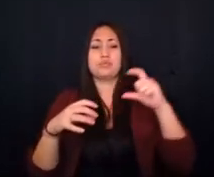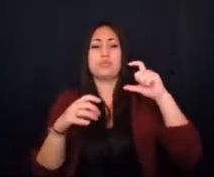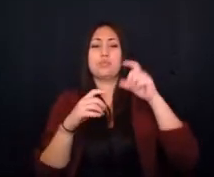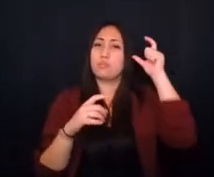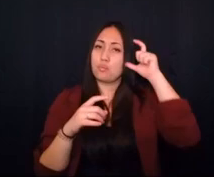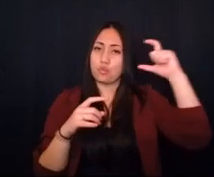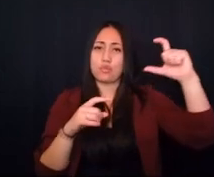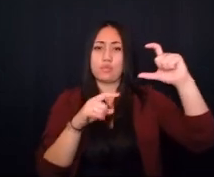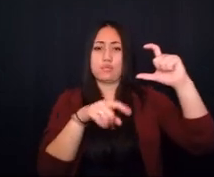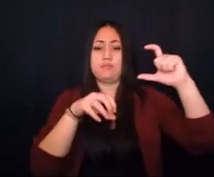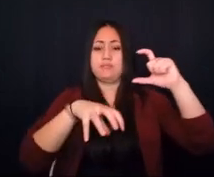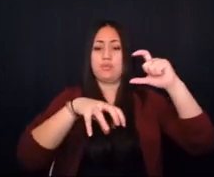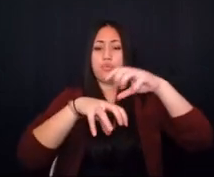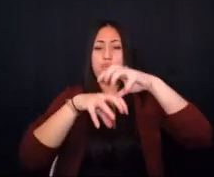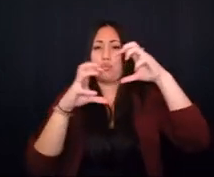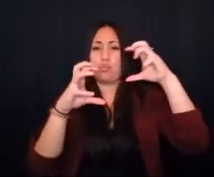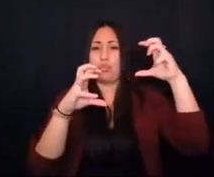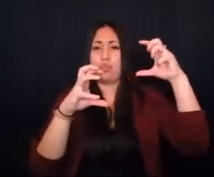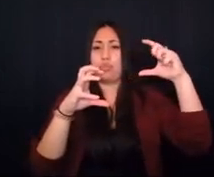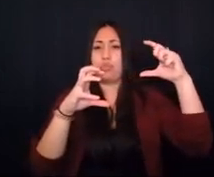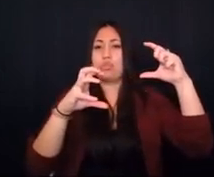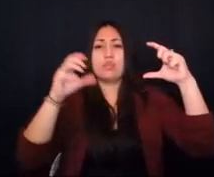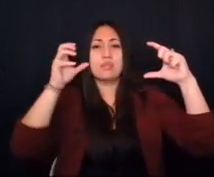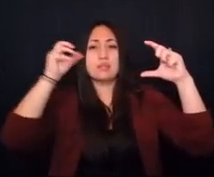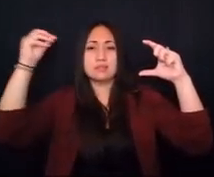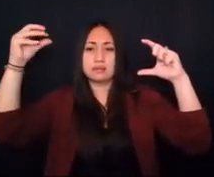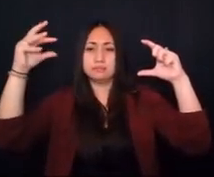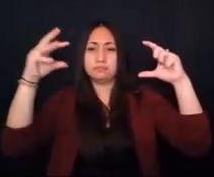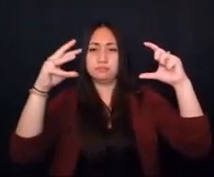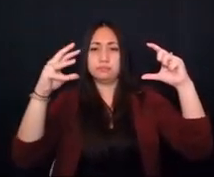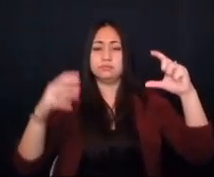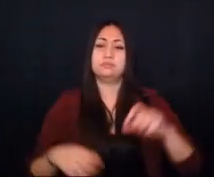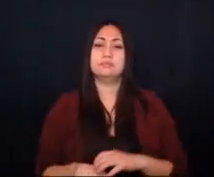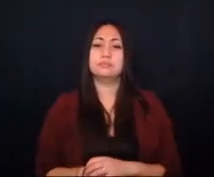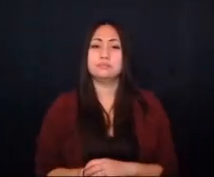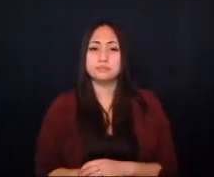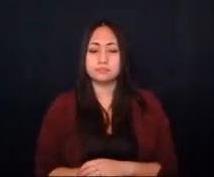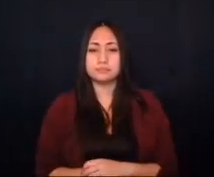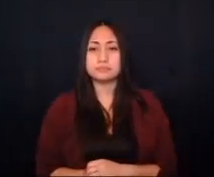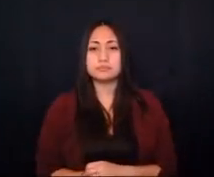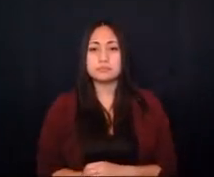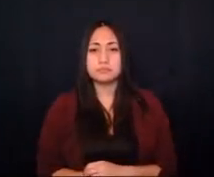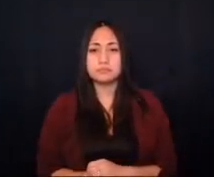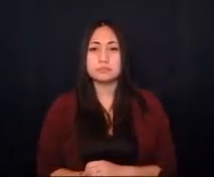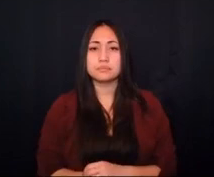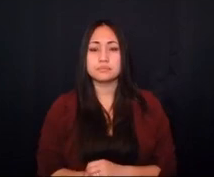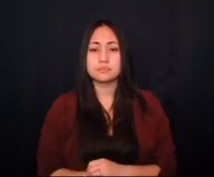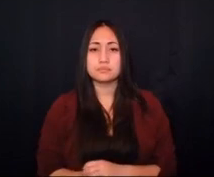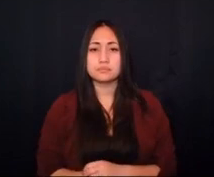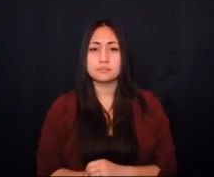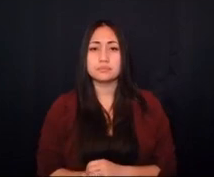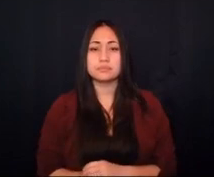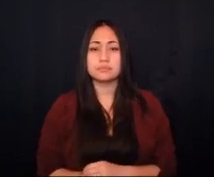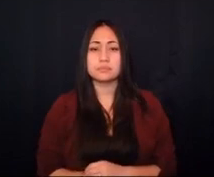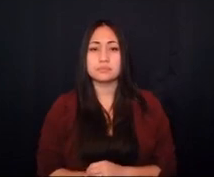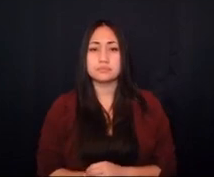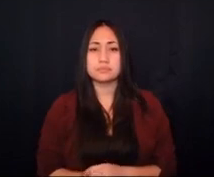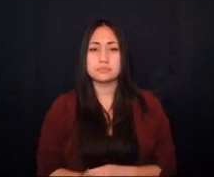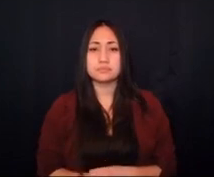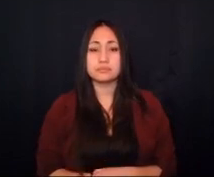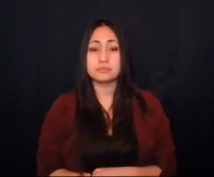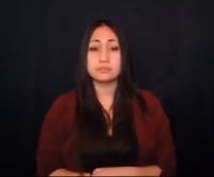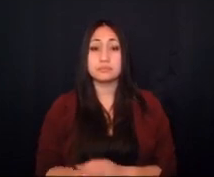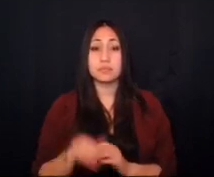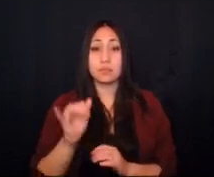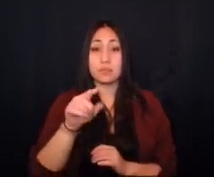always illuminated. But we perceive different phases based on the moon's position in relation to us and the sun.